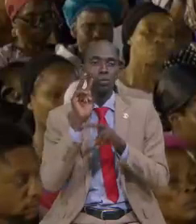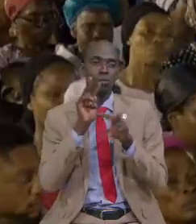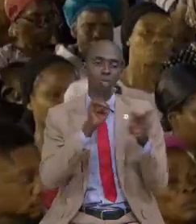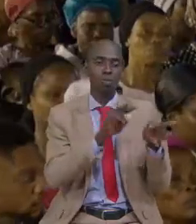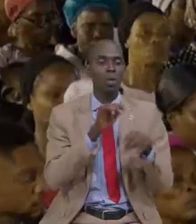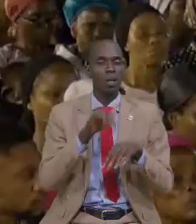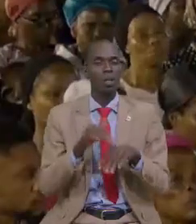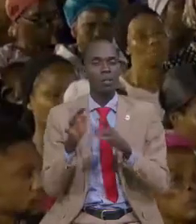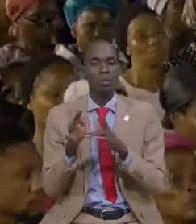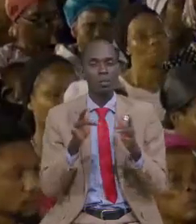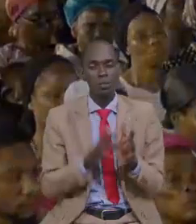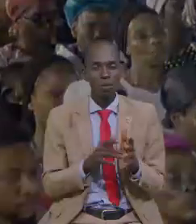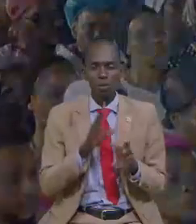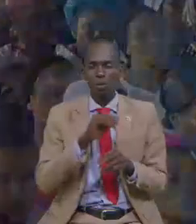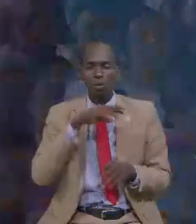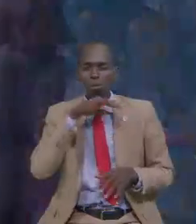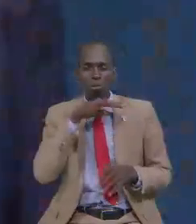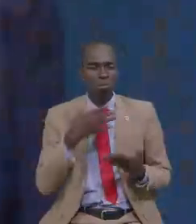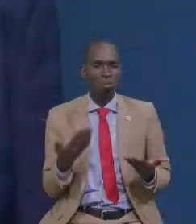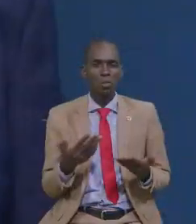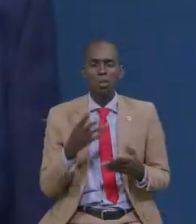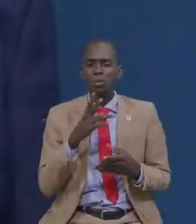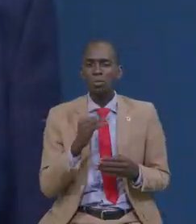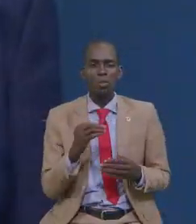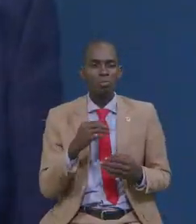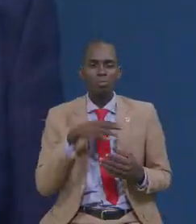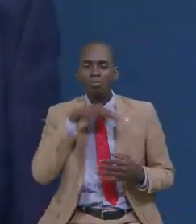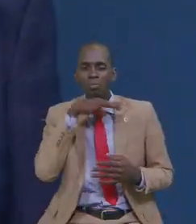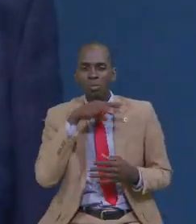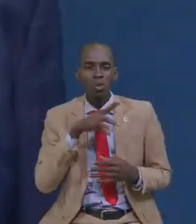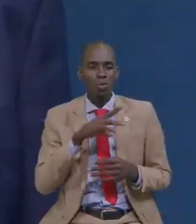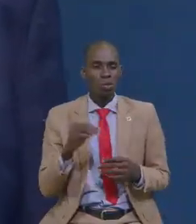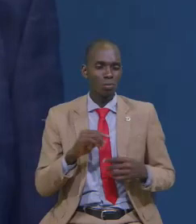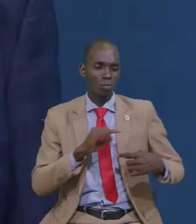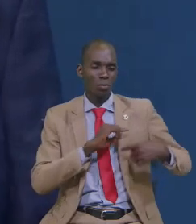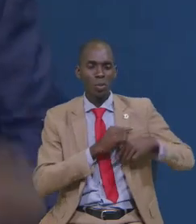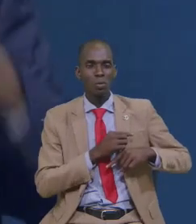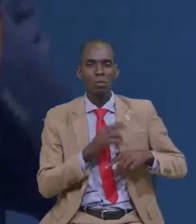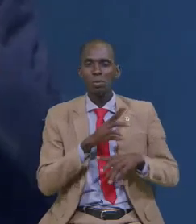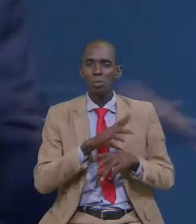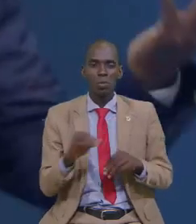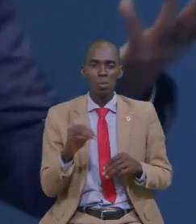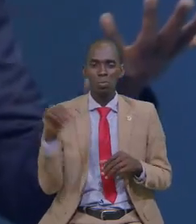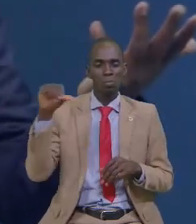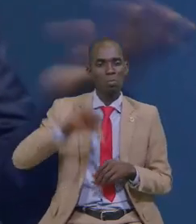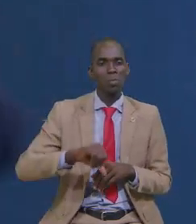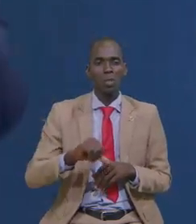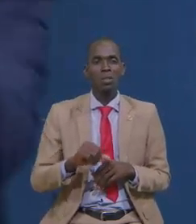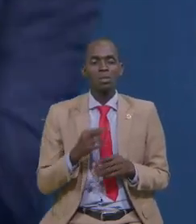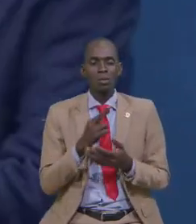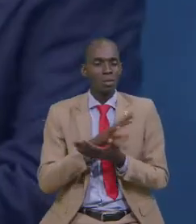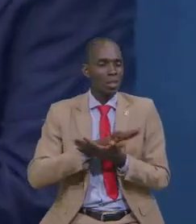No blame, no blemish, no guilt, no condemnation, righteous.